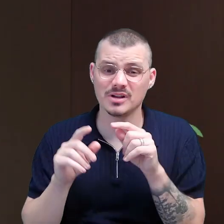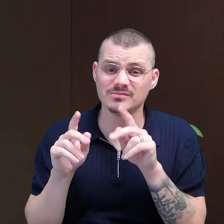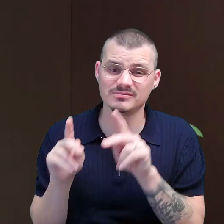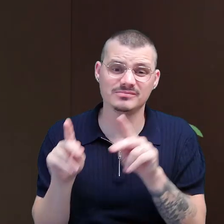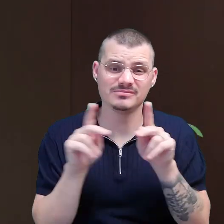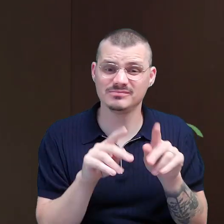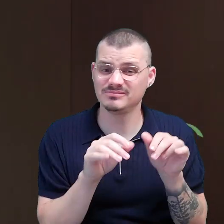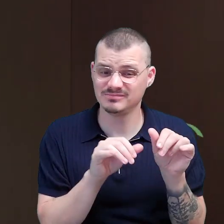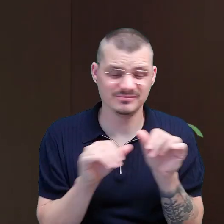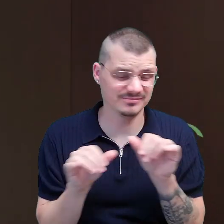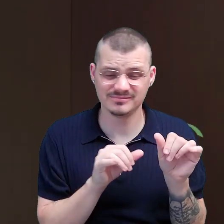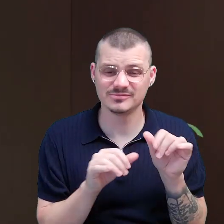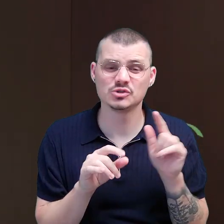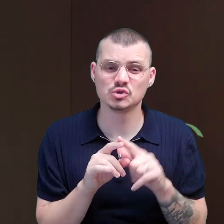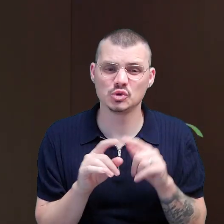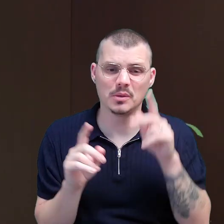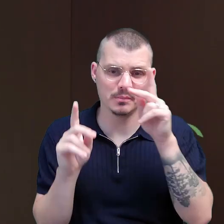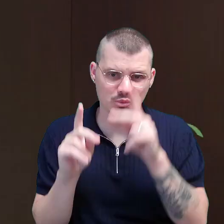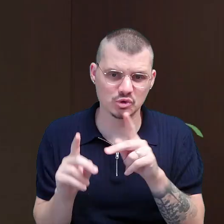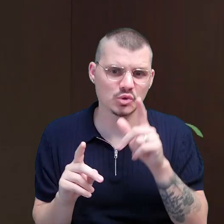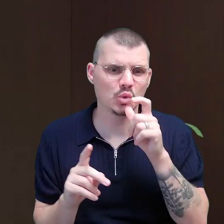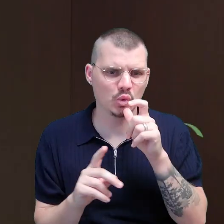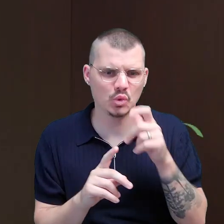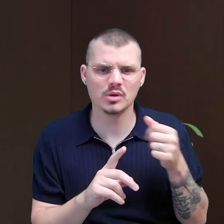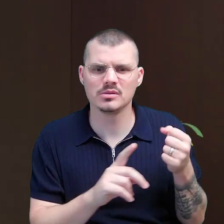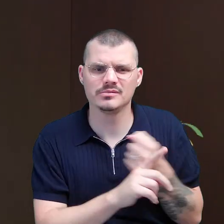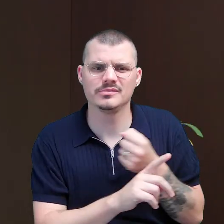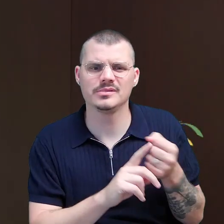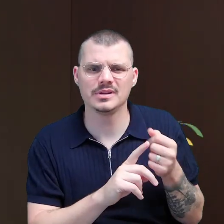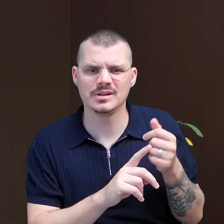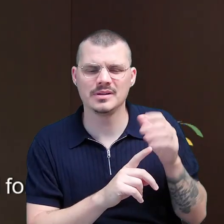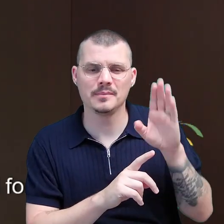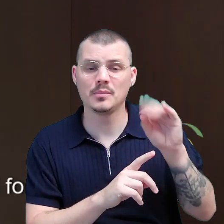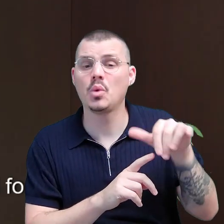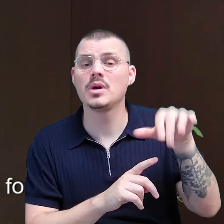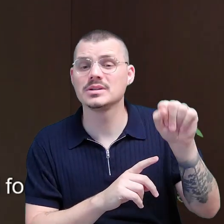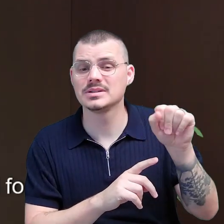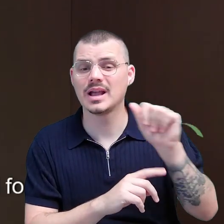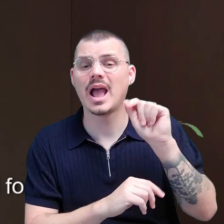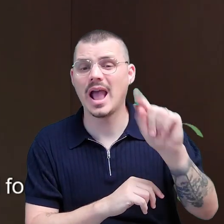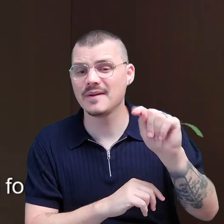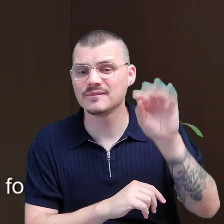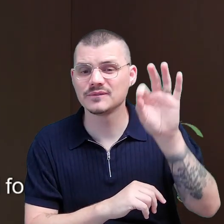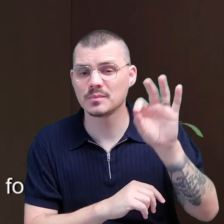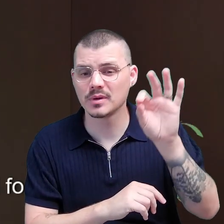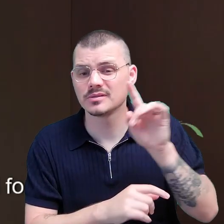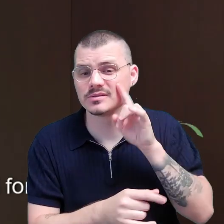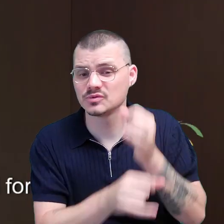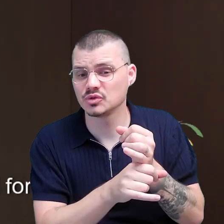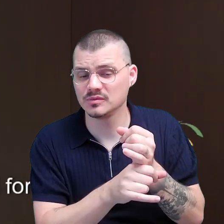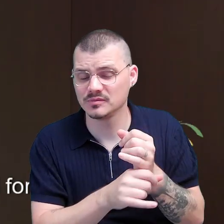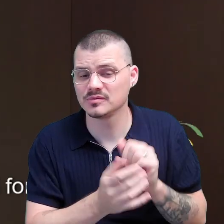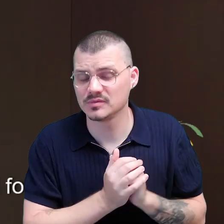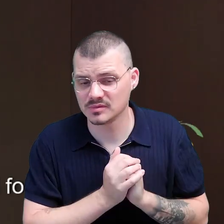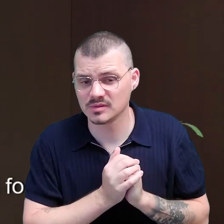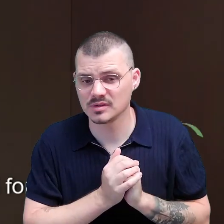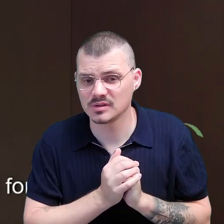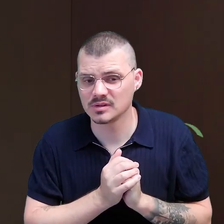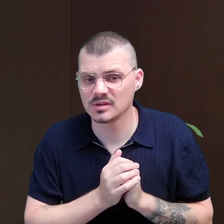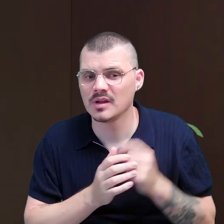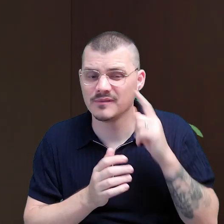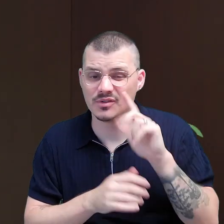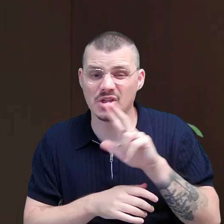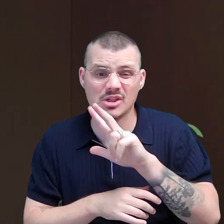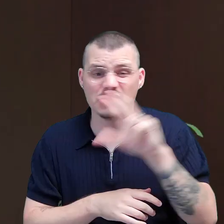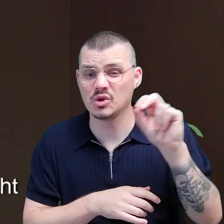very identical to a perpetrator that abused boys at the Fremont School for